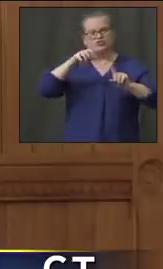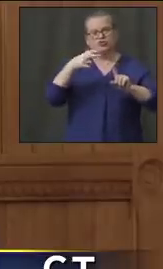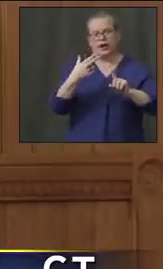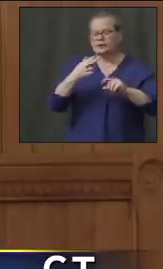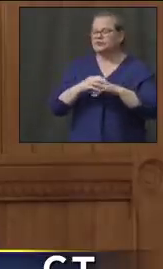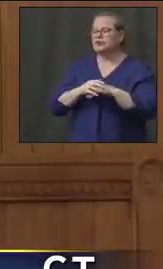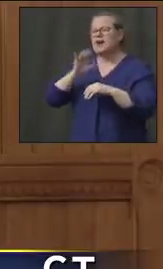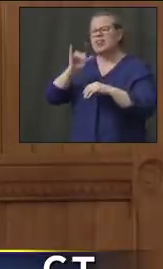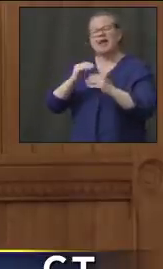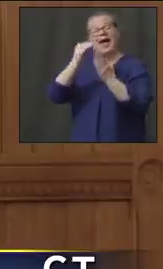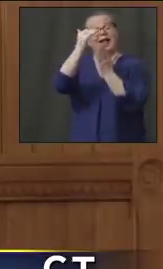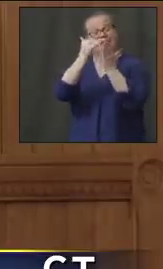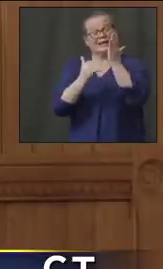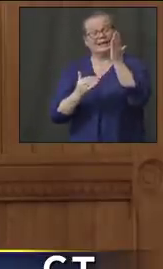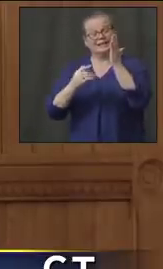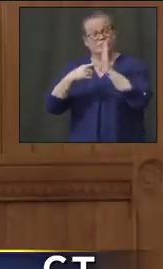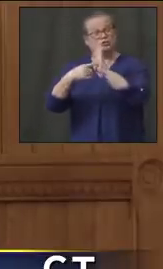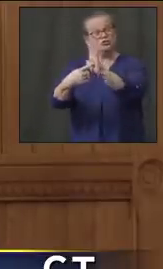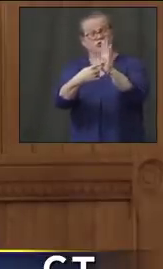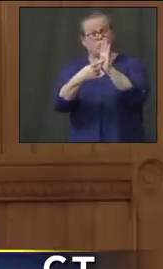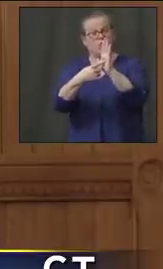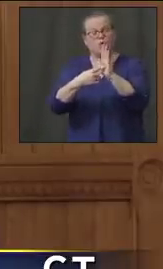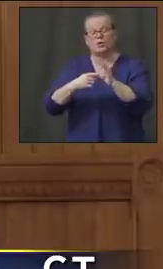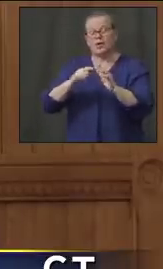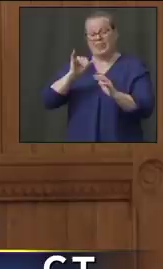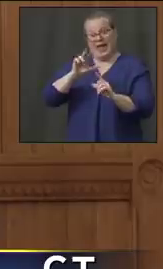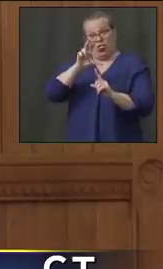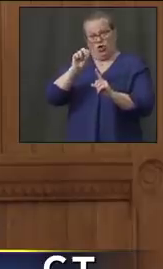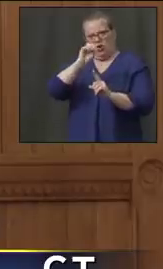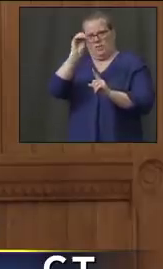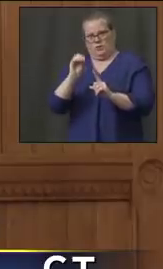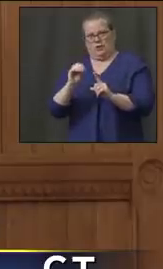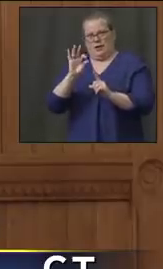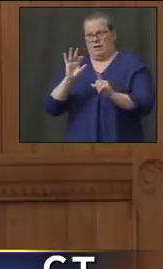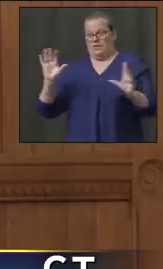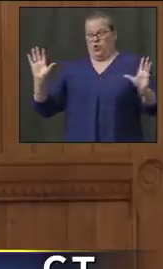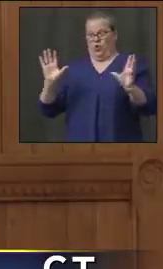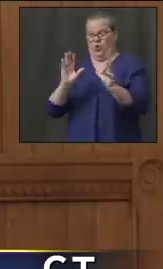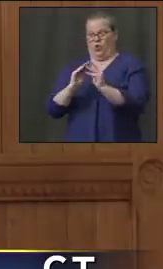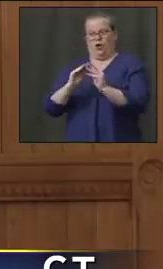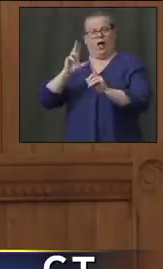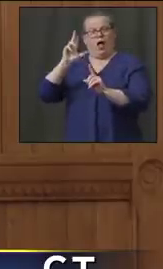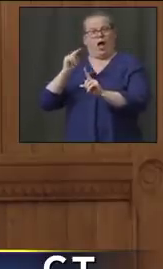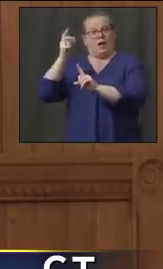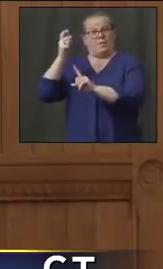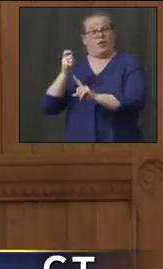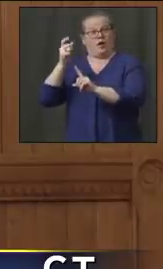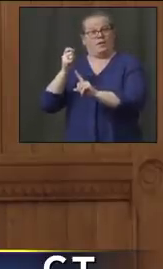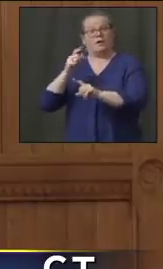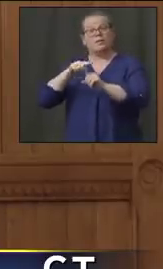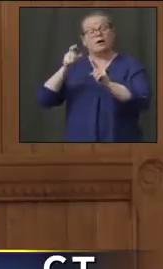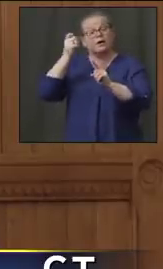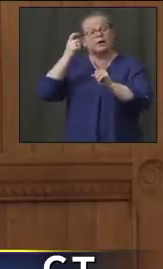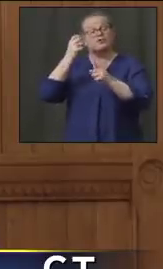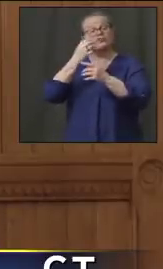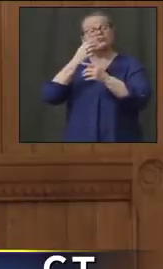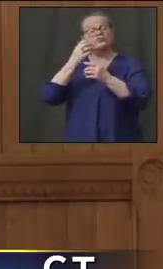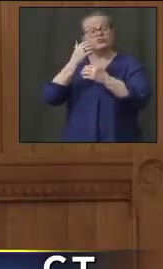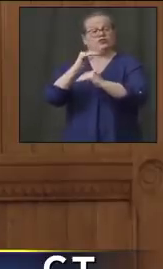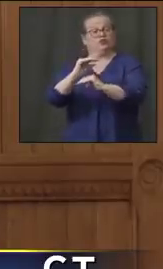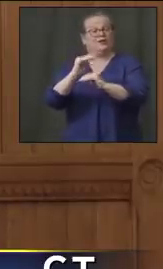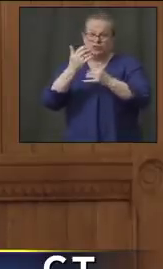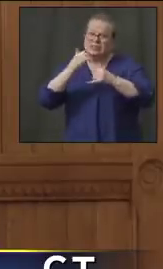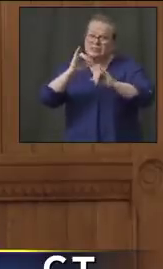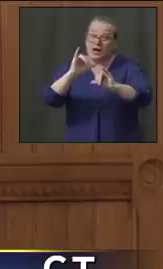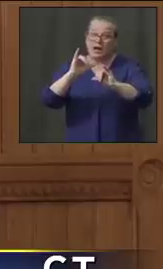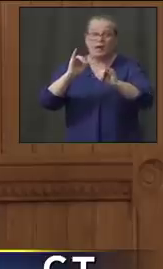of the total unemployment claims. But as given the restrictions around them, so for example, restaurants, if it's only outdoors, we know they're not